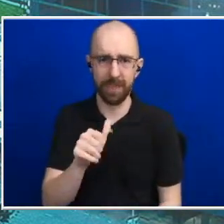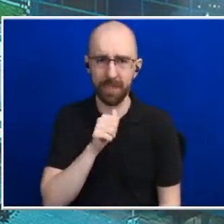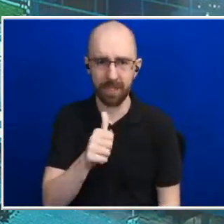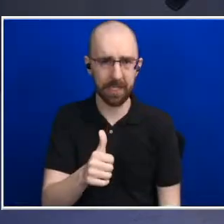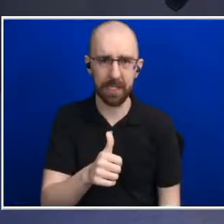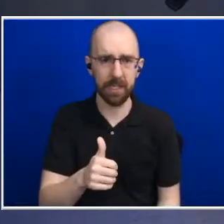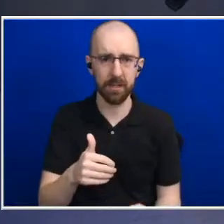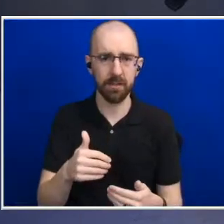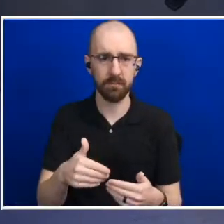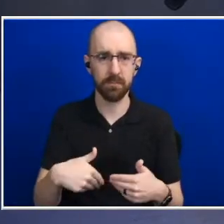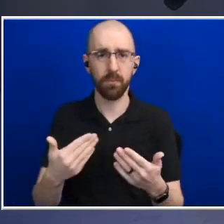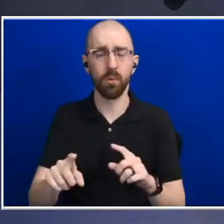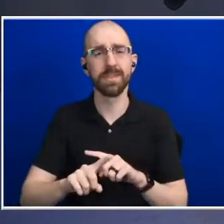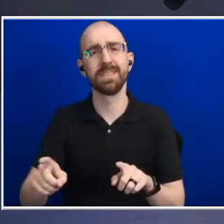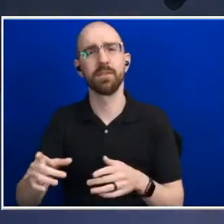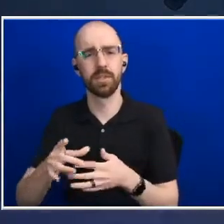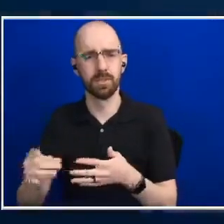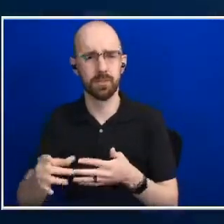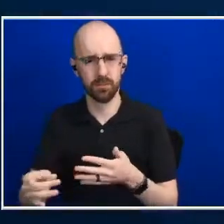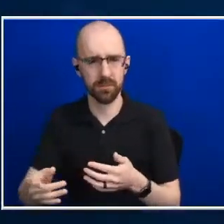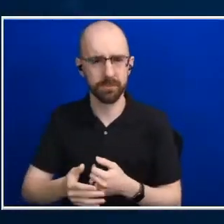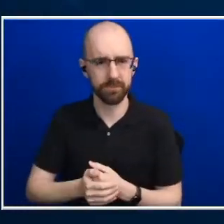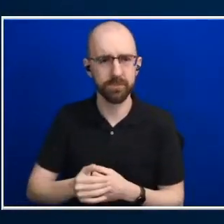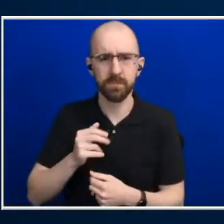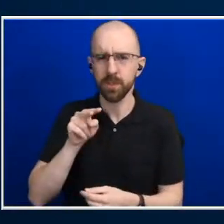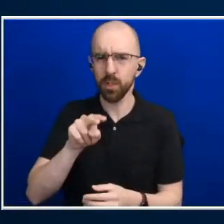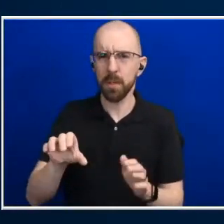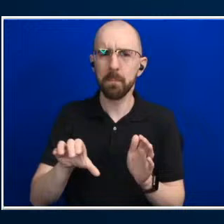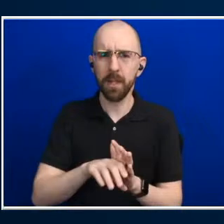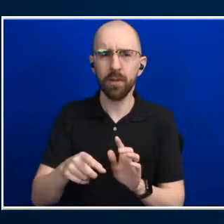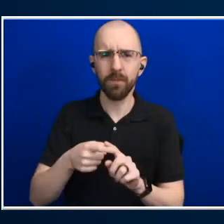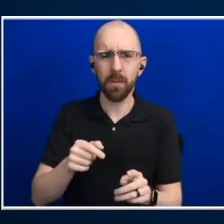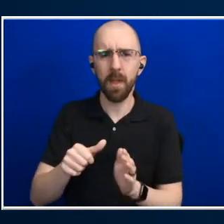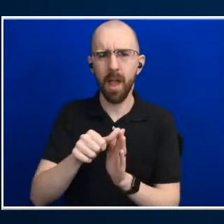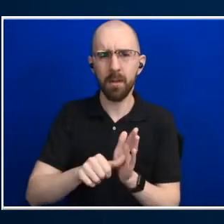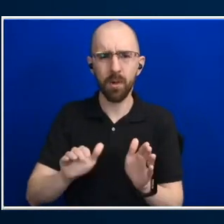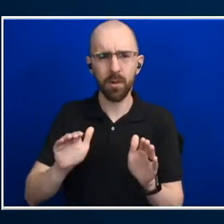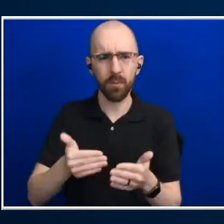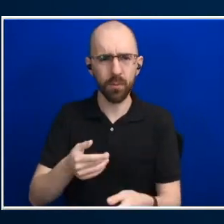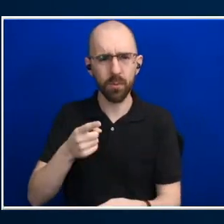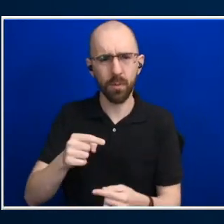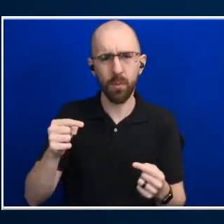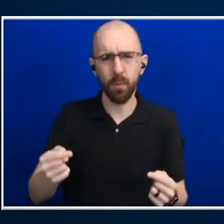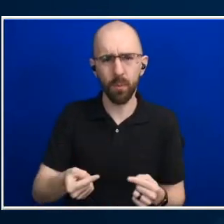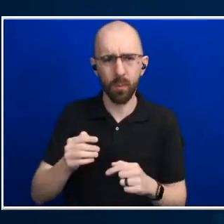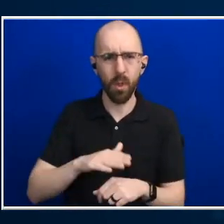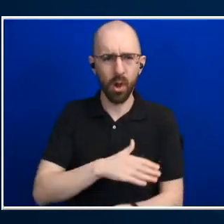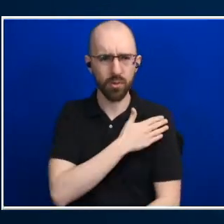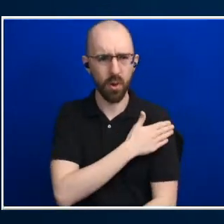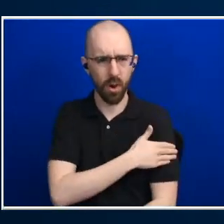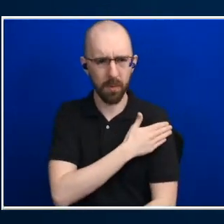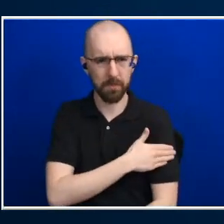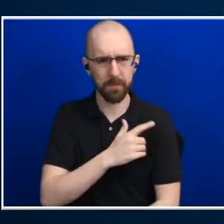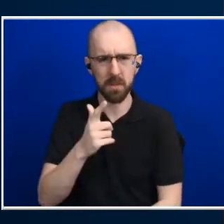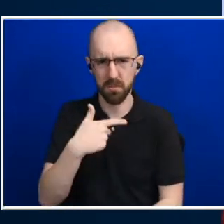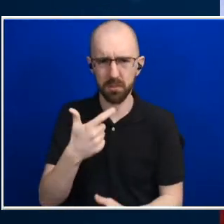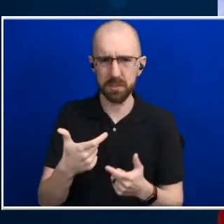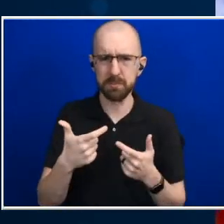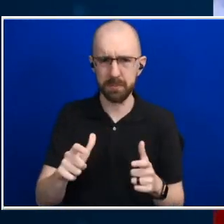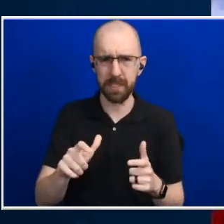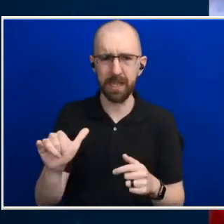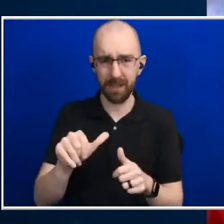solution. Well, I do want to look at a picture from the operating room. The wound on your arm looks pretty big, kind of like the shape of a